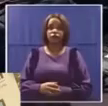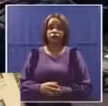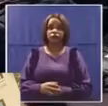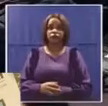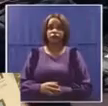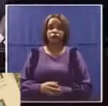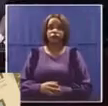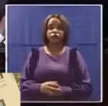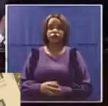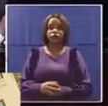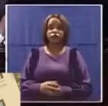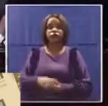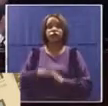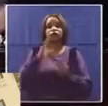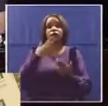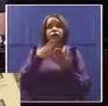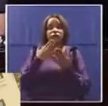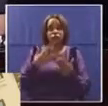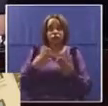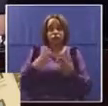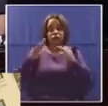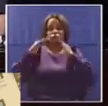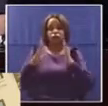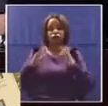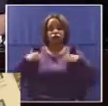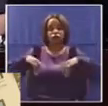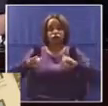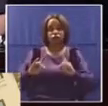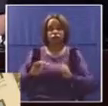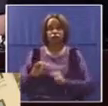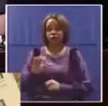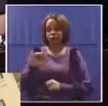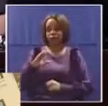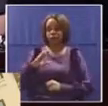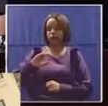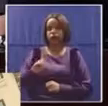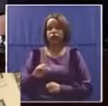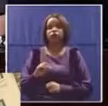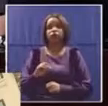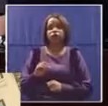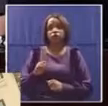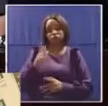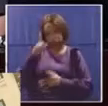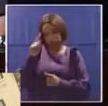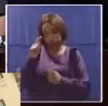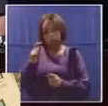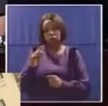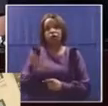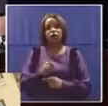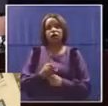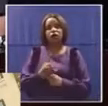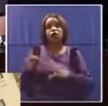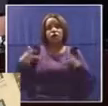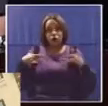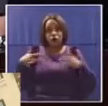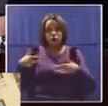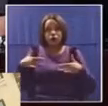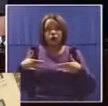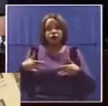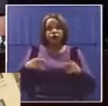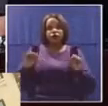Thank you. Thank you, House Chair. House Chair, the ACDP notes with concern that the reduction in the